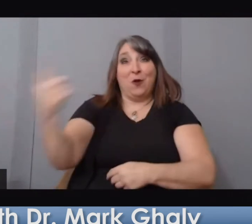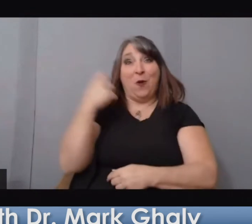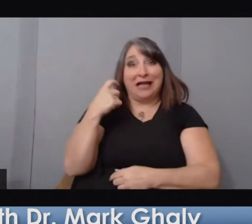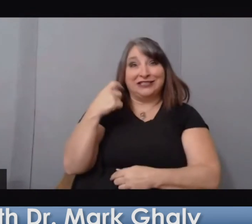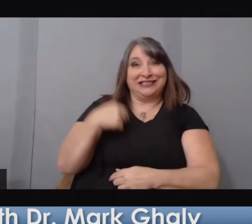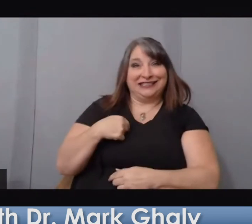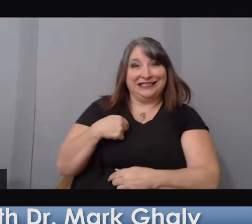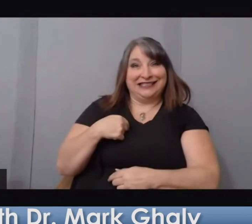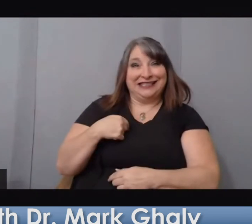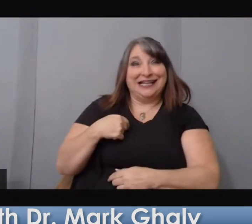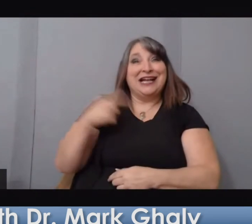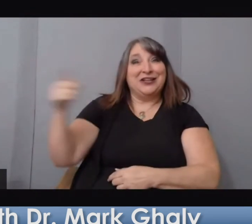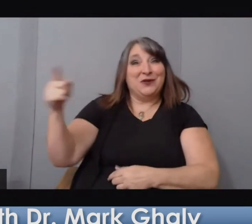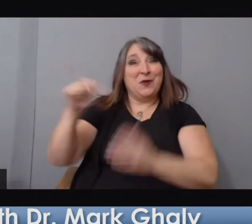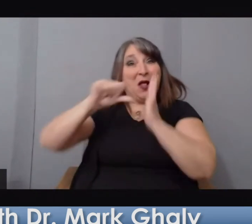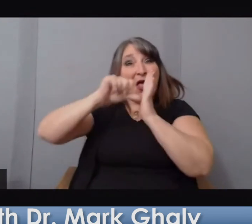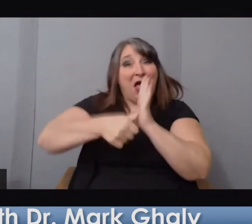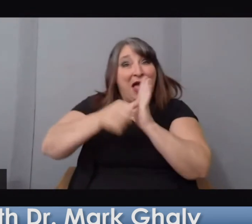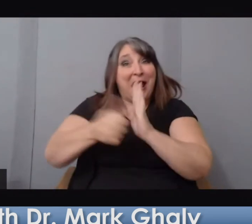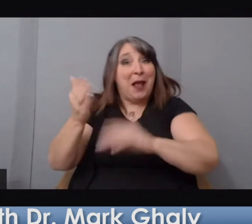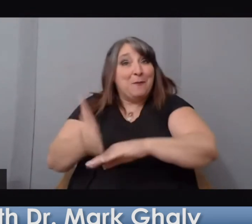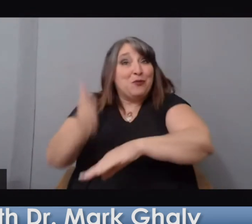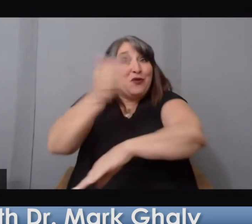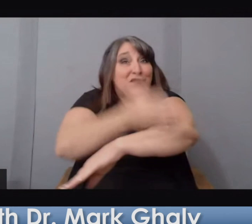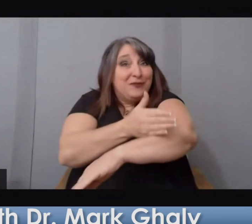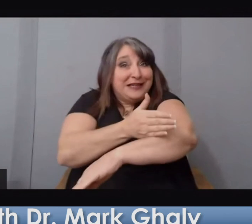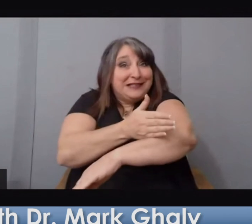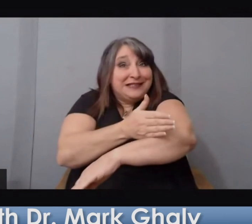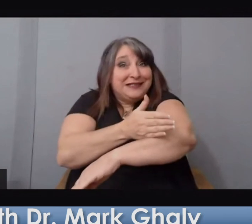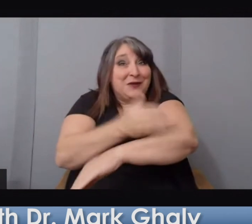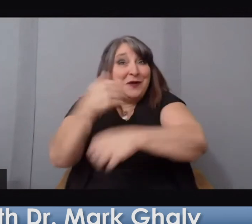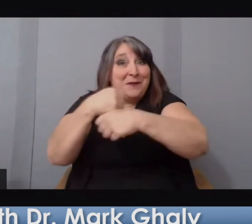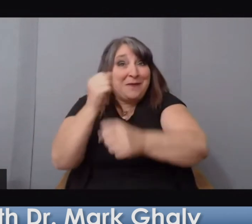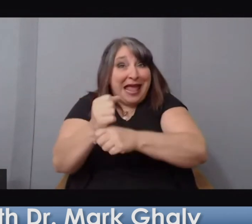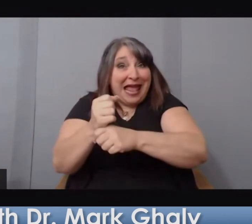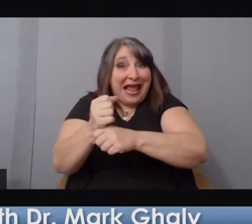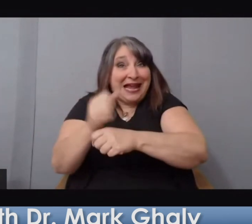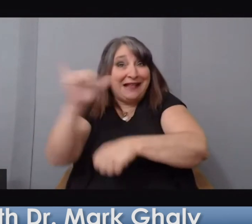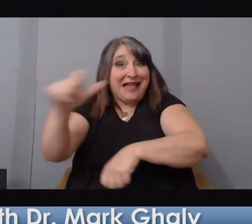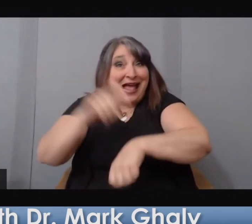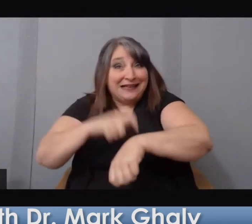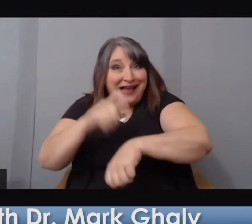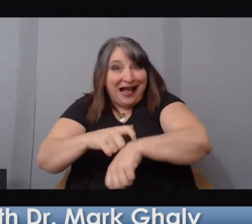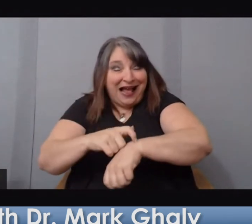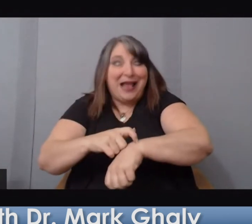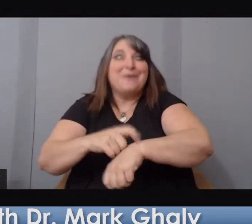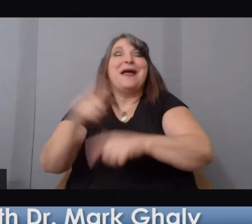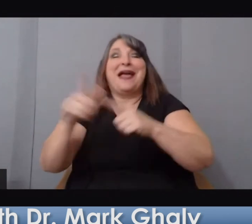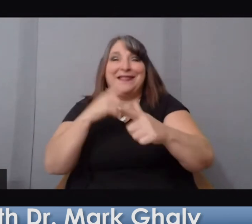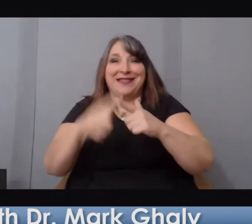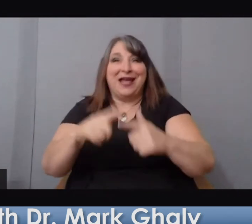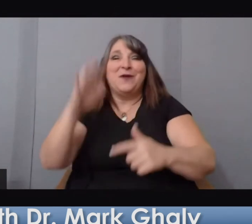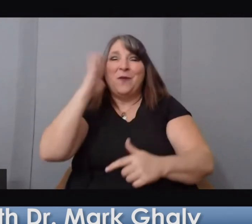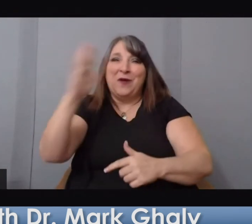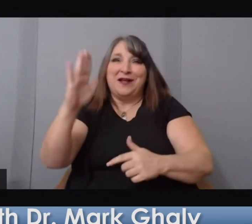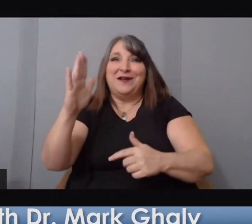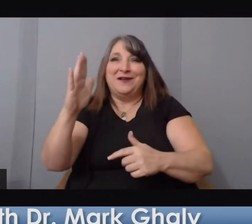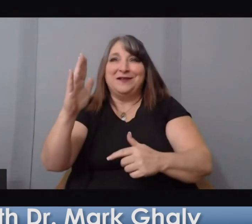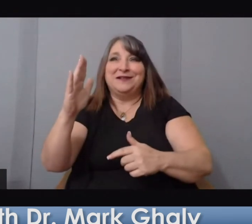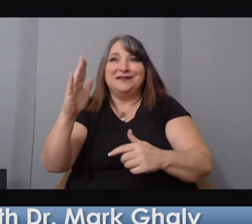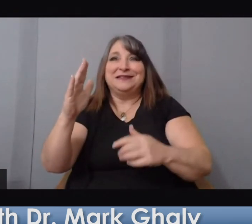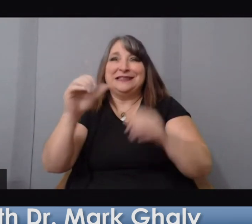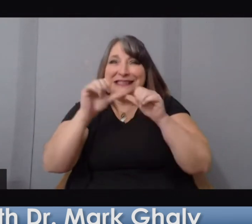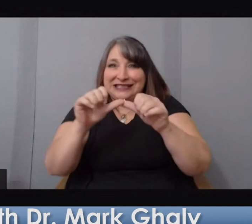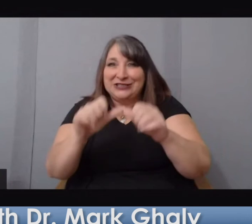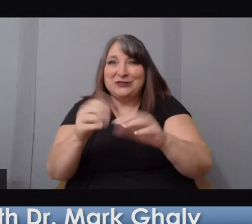highlight the improvements that we've made in some of these areas that you frequently ask us about. Final question, Victoria